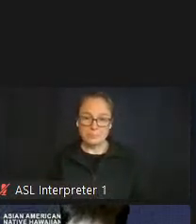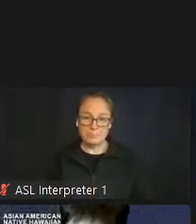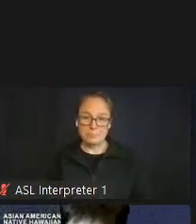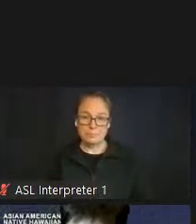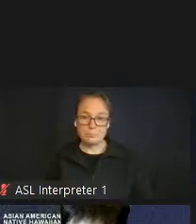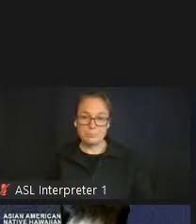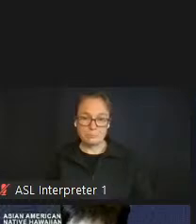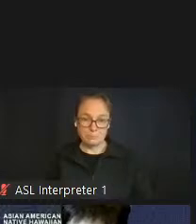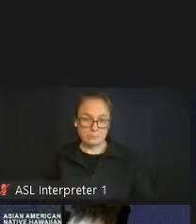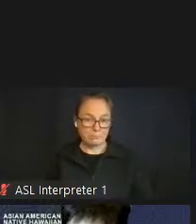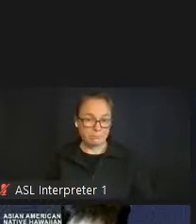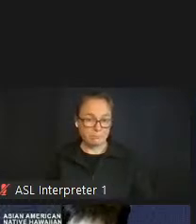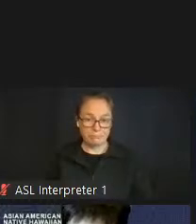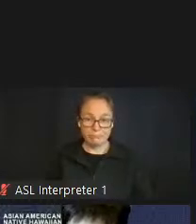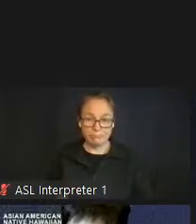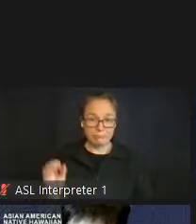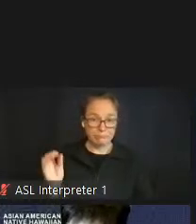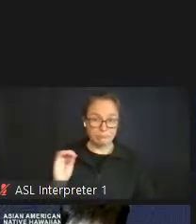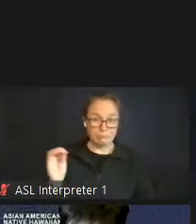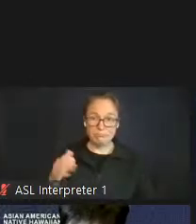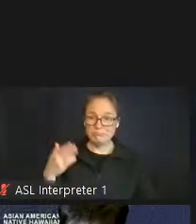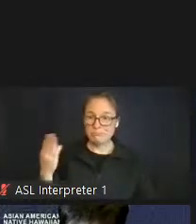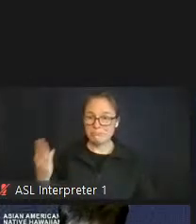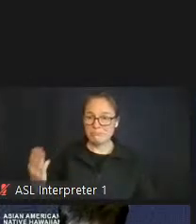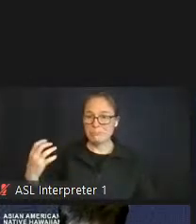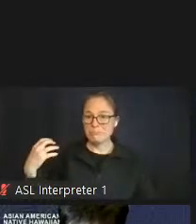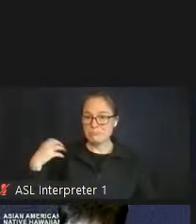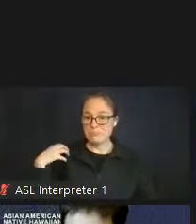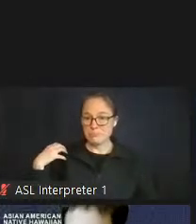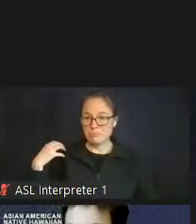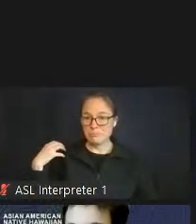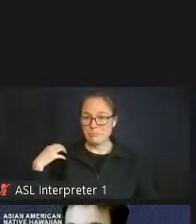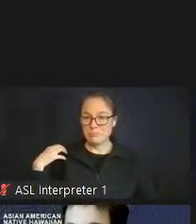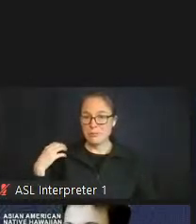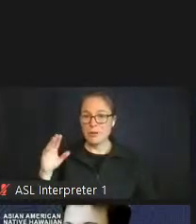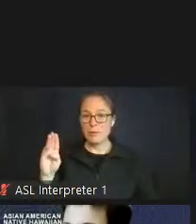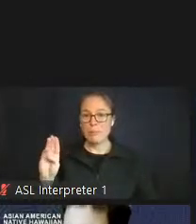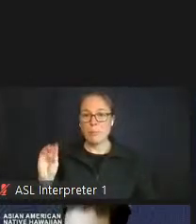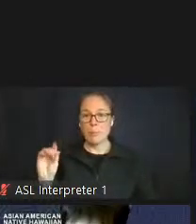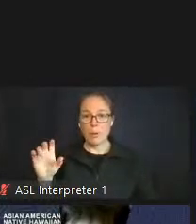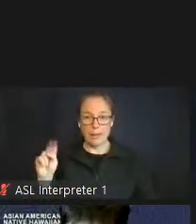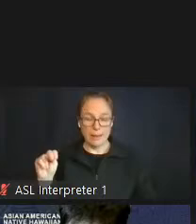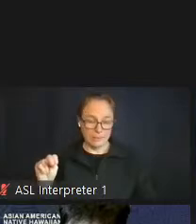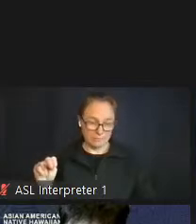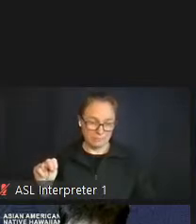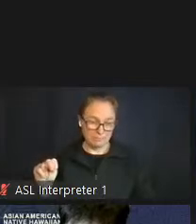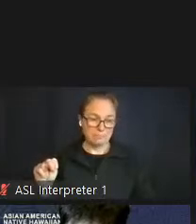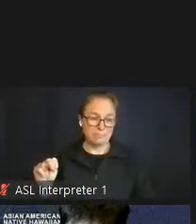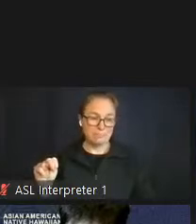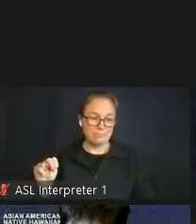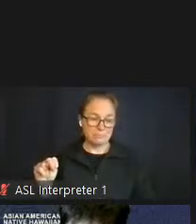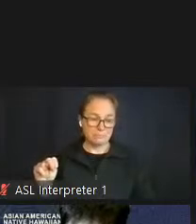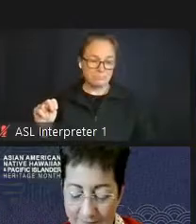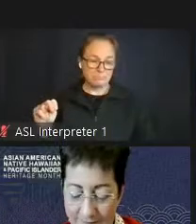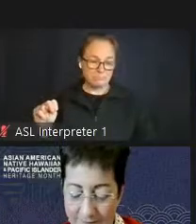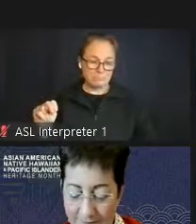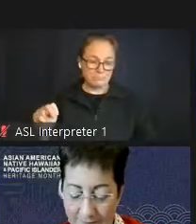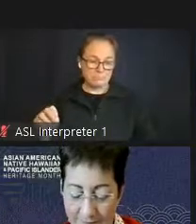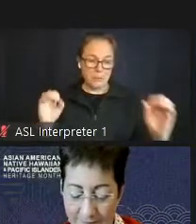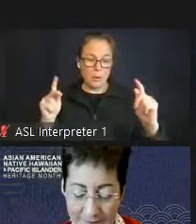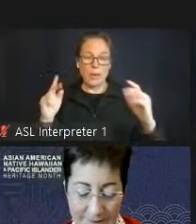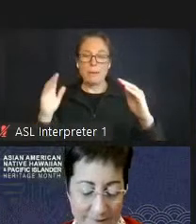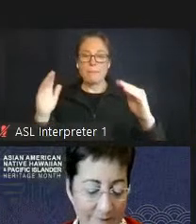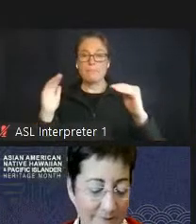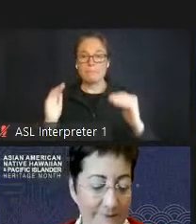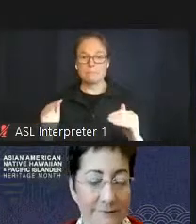Okay, seeing none, back to you, Chair Bolin. Okay, so now we're ready to move on to the next functional